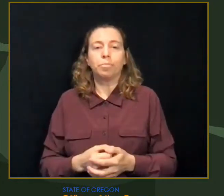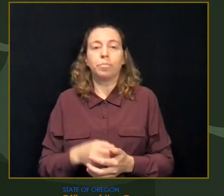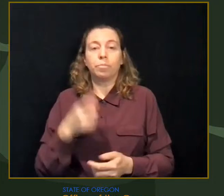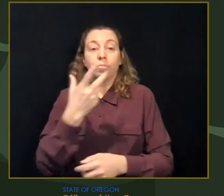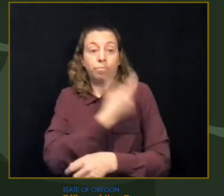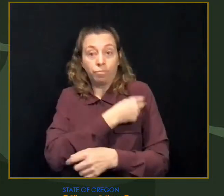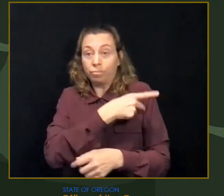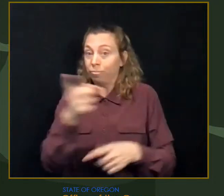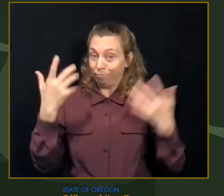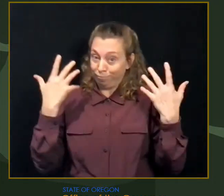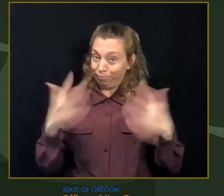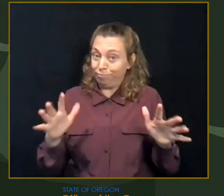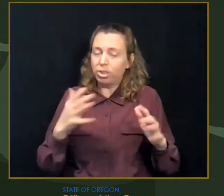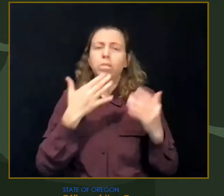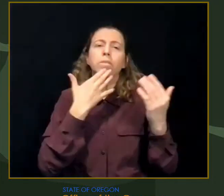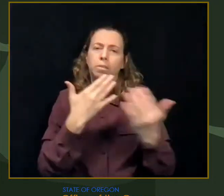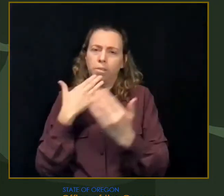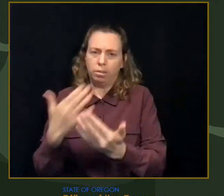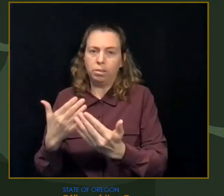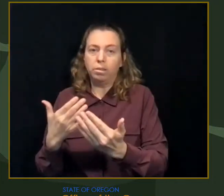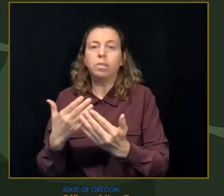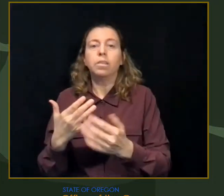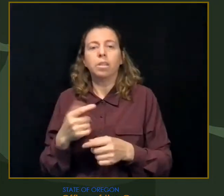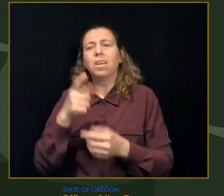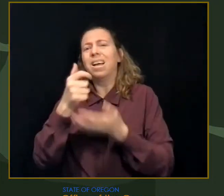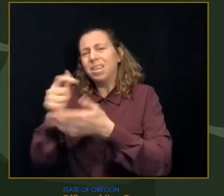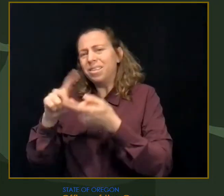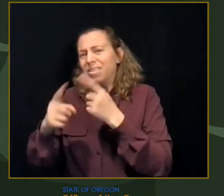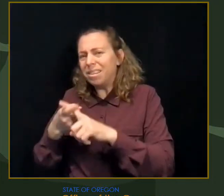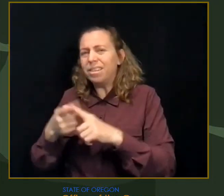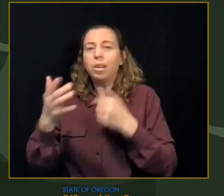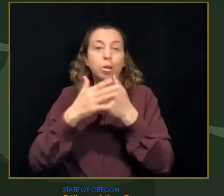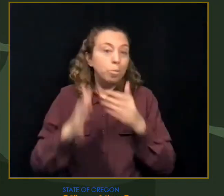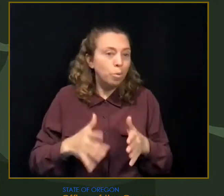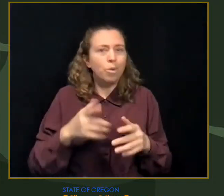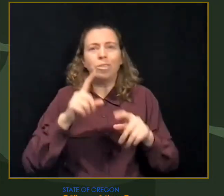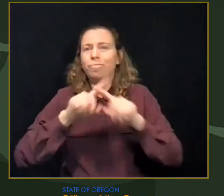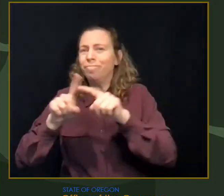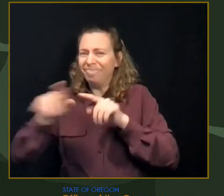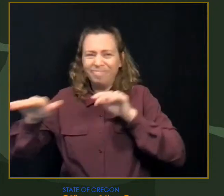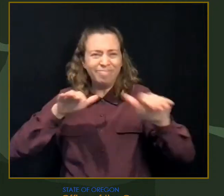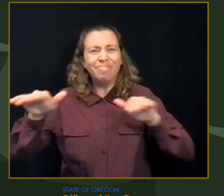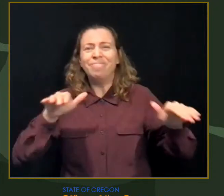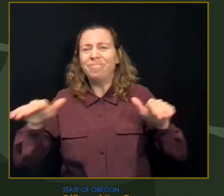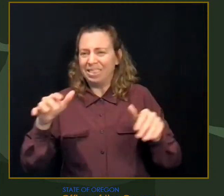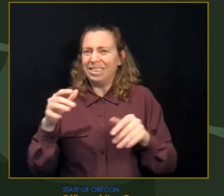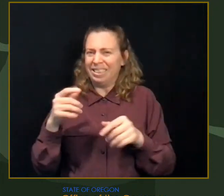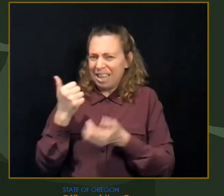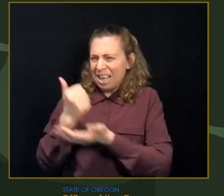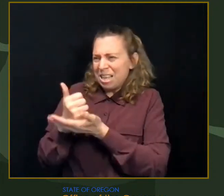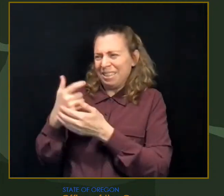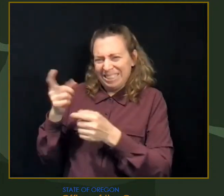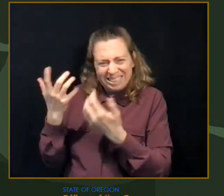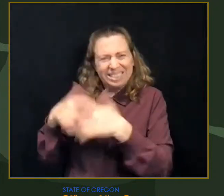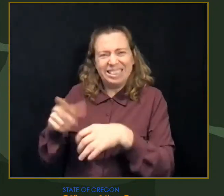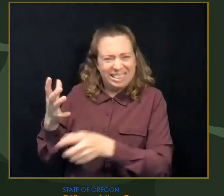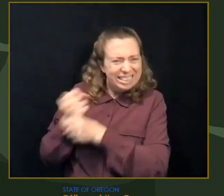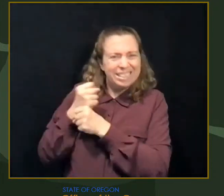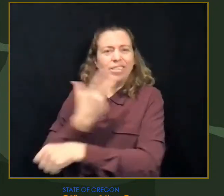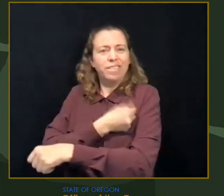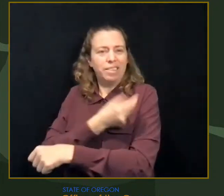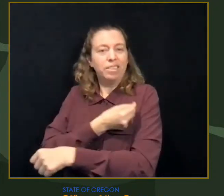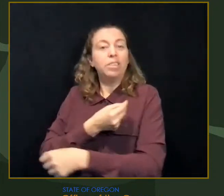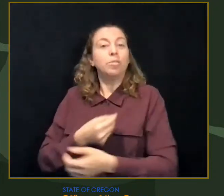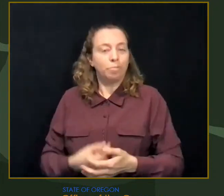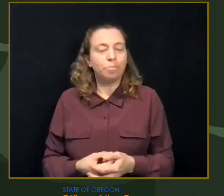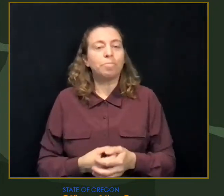friend, neighbor, relative, or colleague make an appointment. I also recognize that access to a